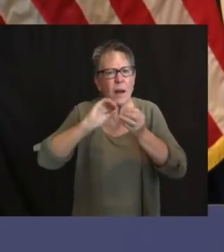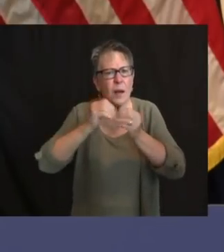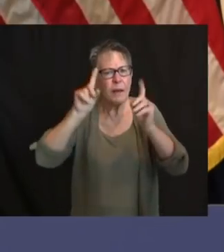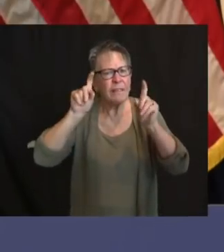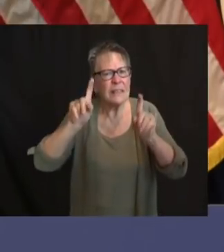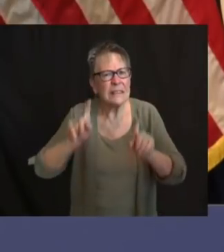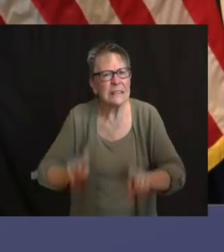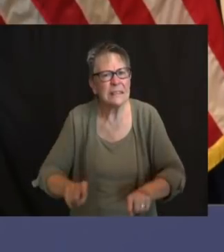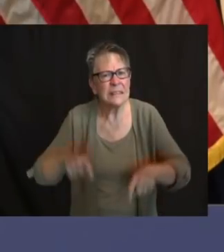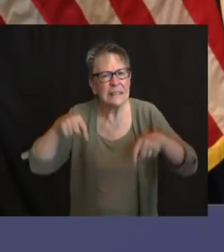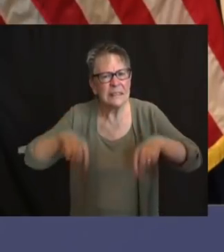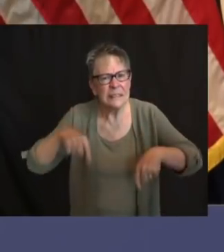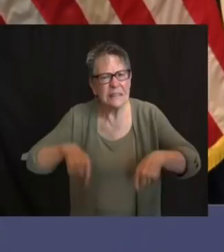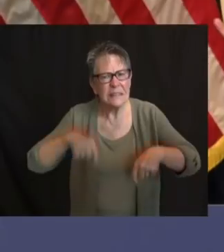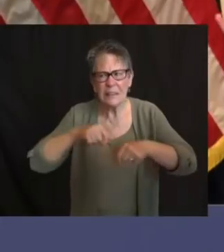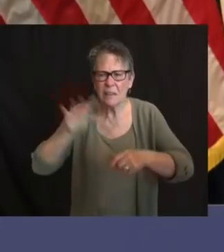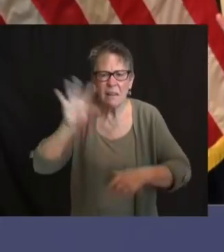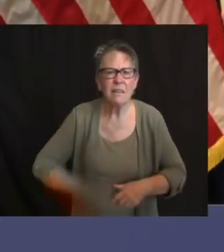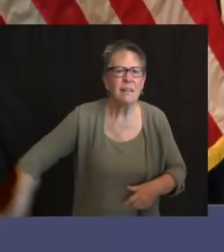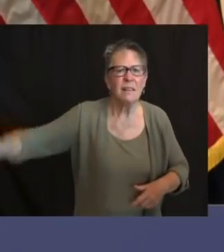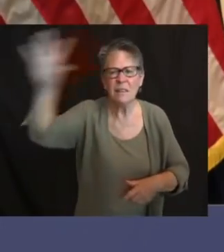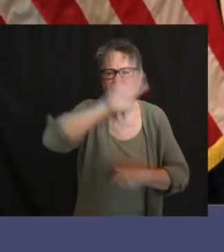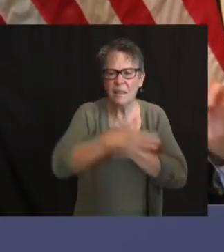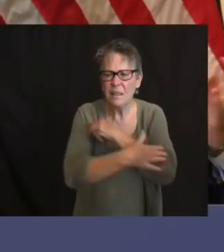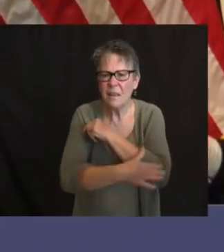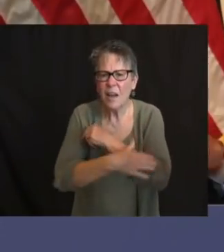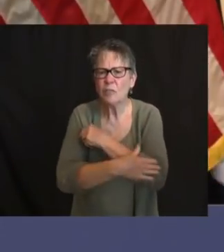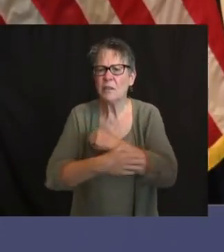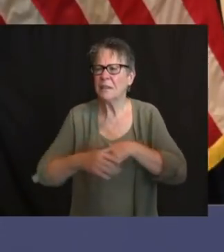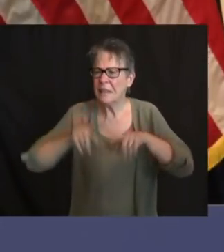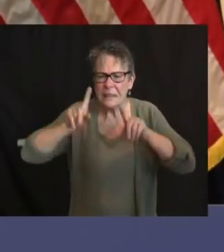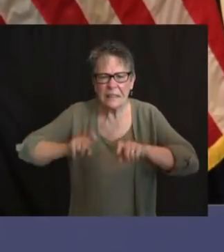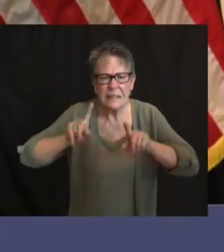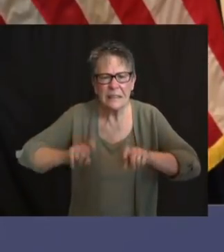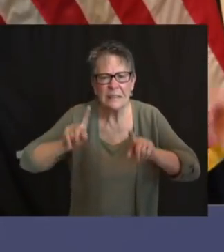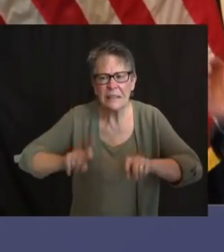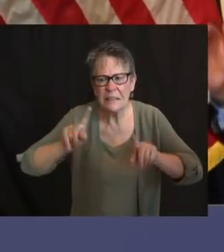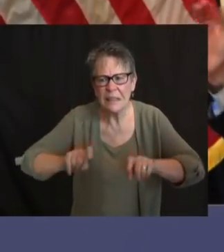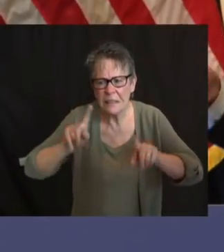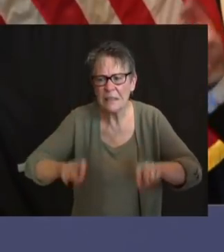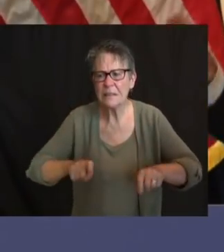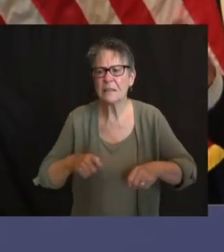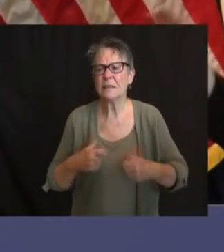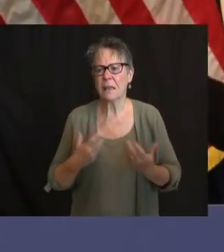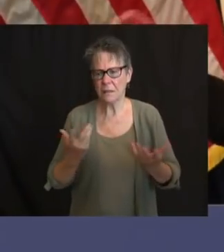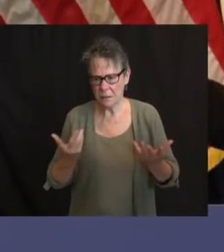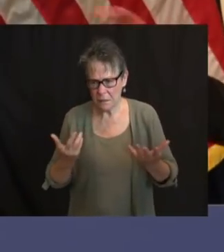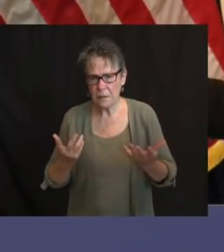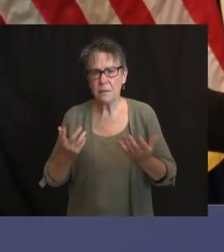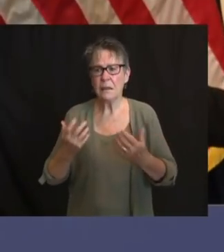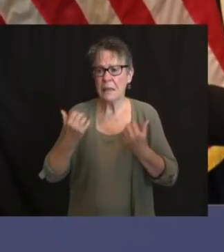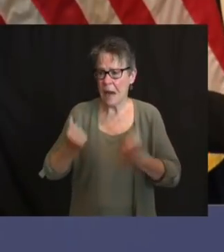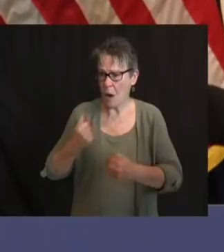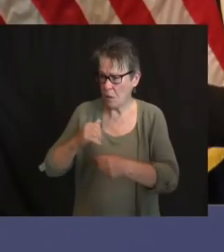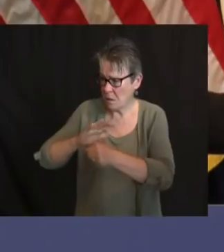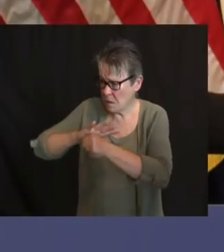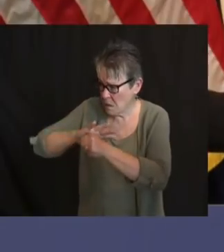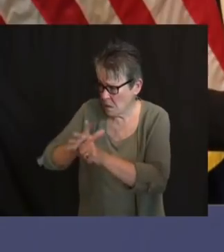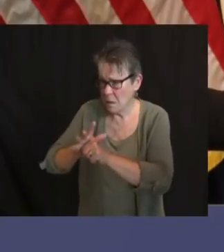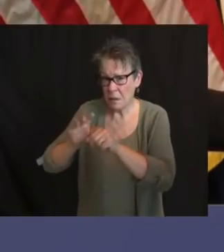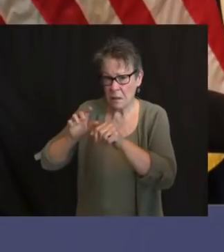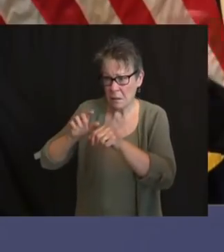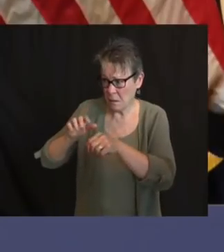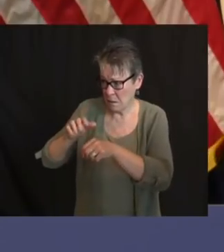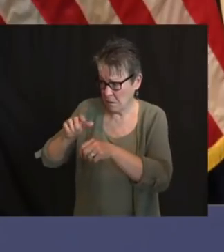We have a spot positivity rate, which, please God, it stays this way, between 3% and 4%, which means 96 to 97% of the people who are being